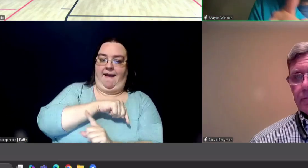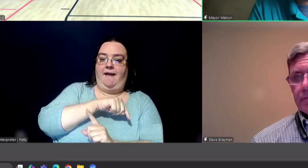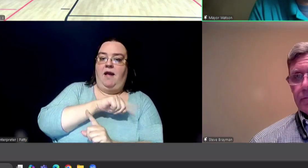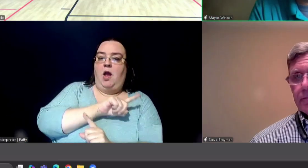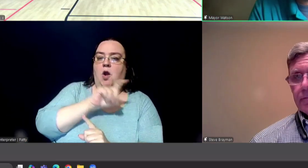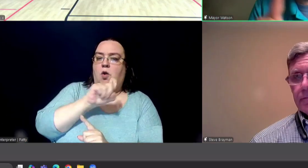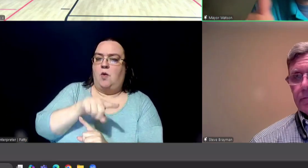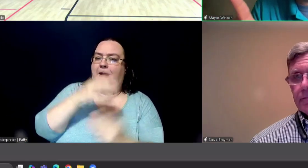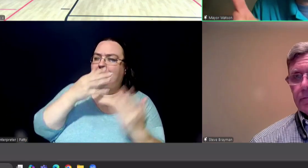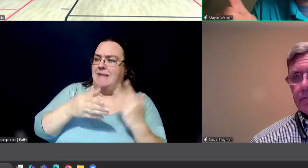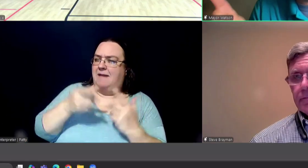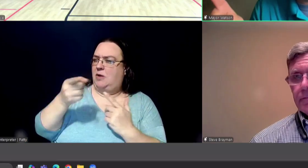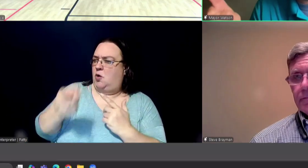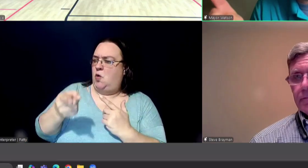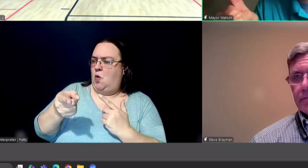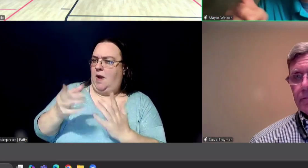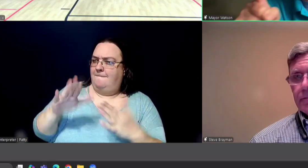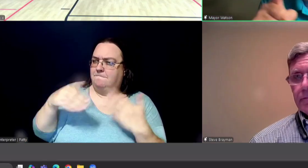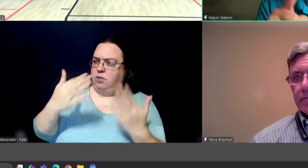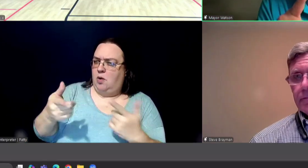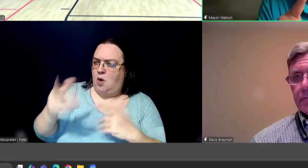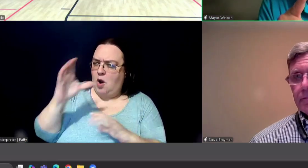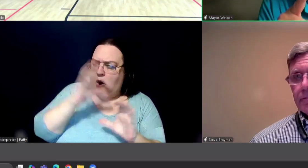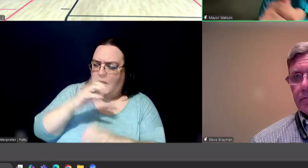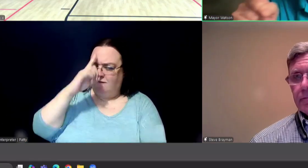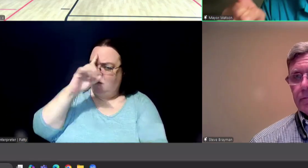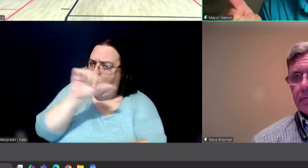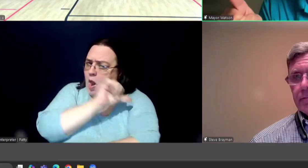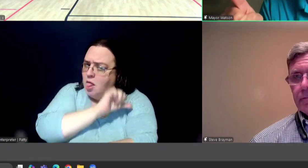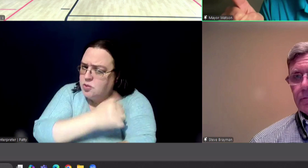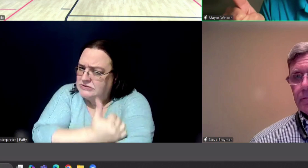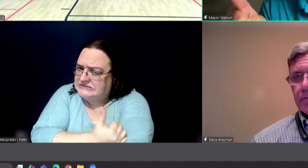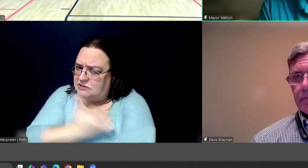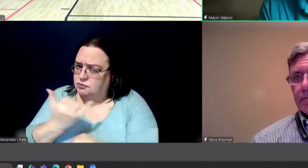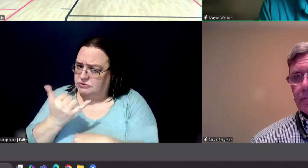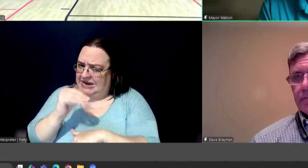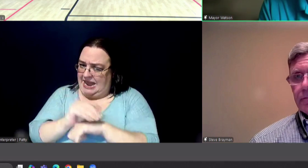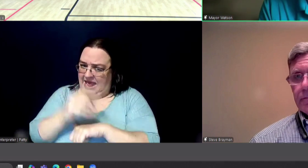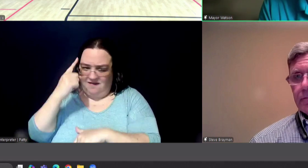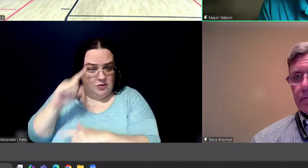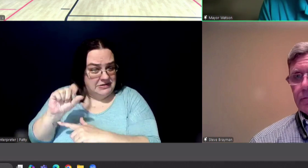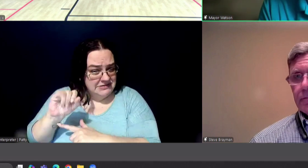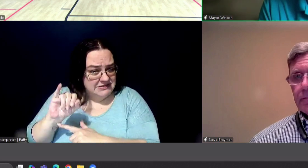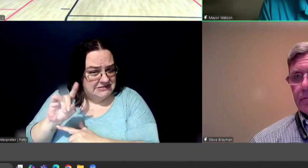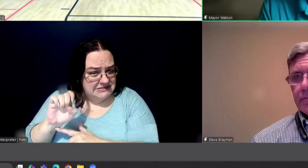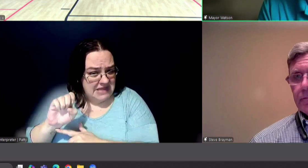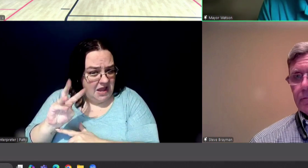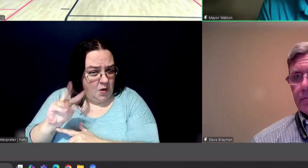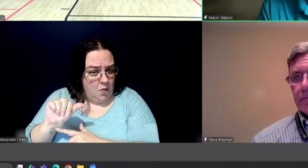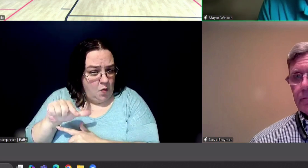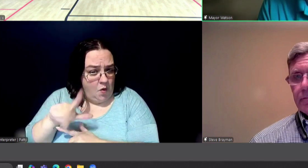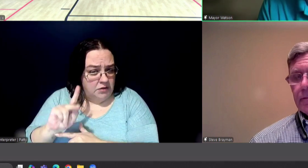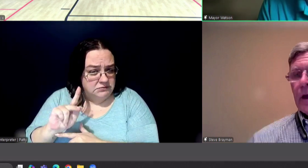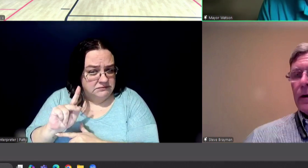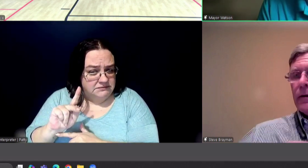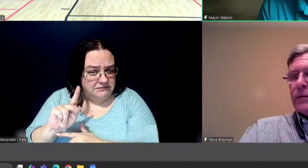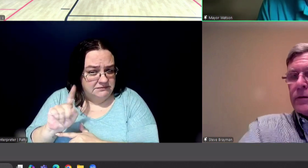maybe that you raised, Mr. Bremen. Were you looking for authorization tonight for a sidewalk?